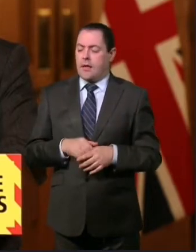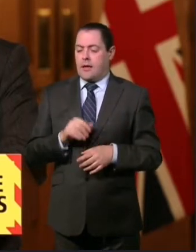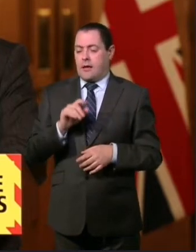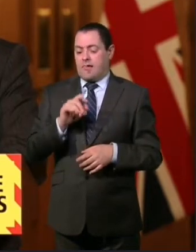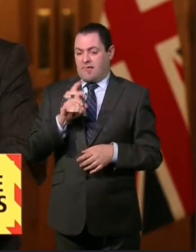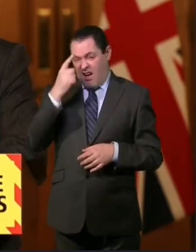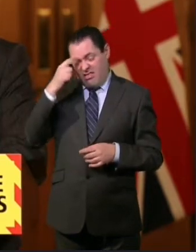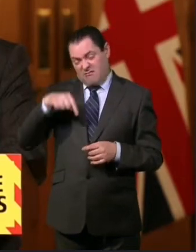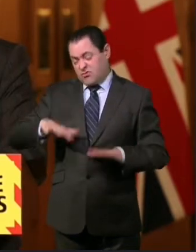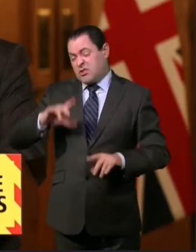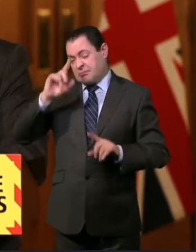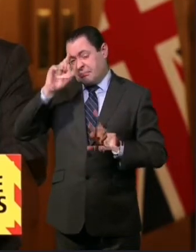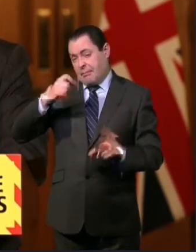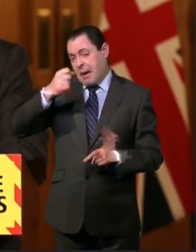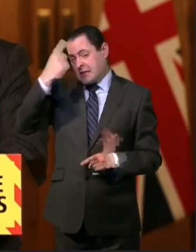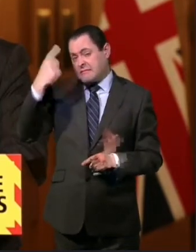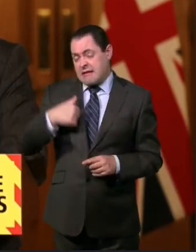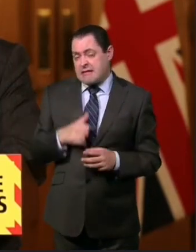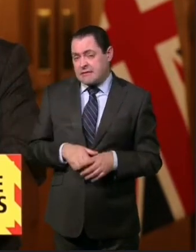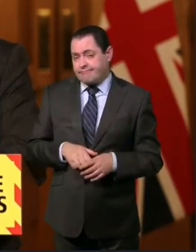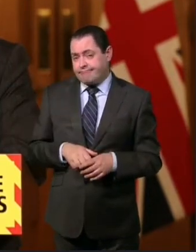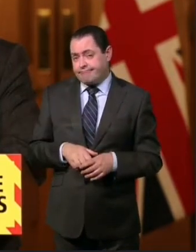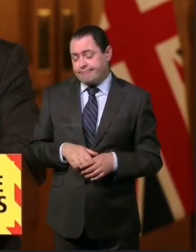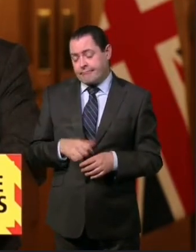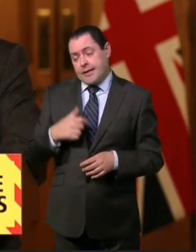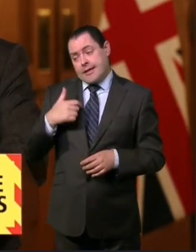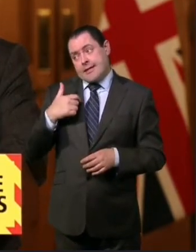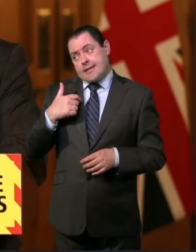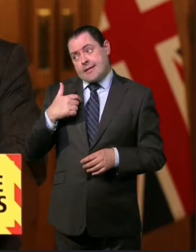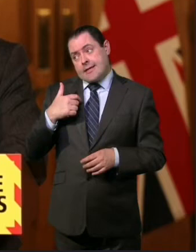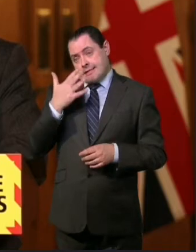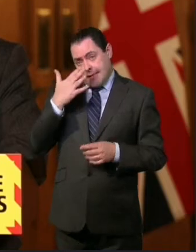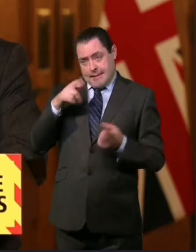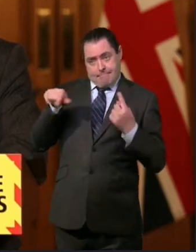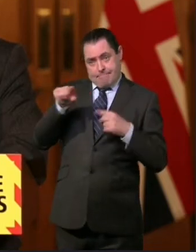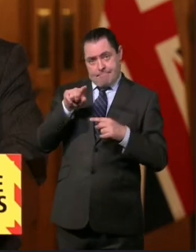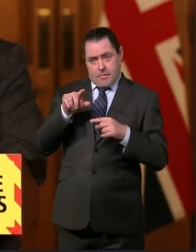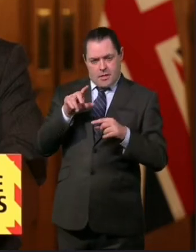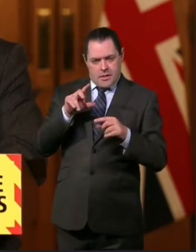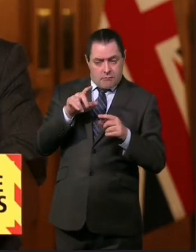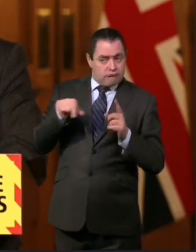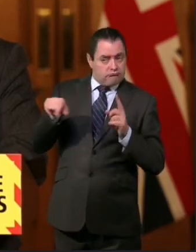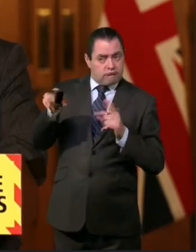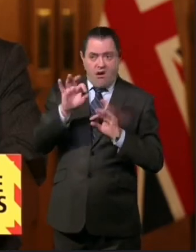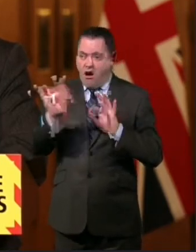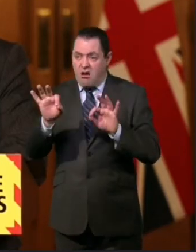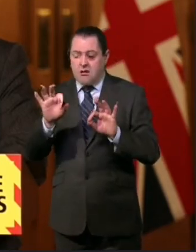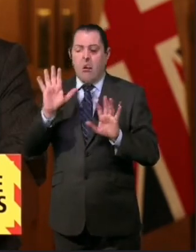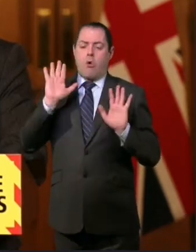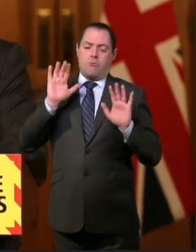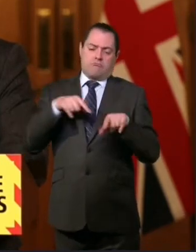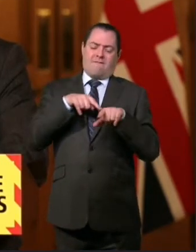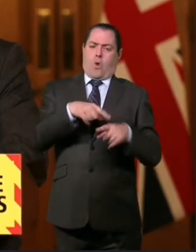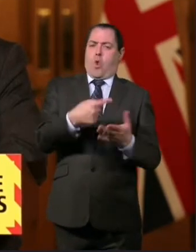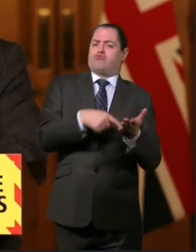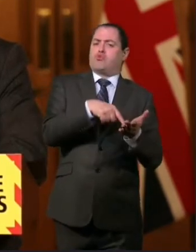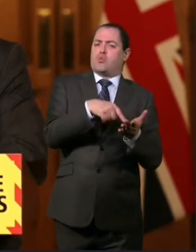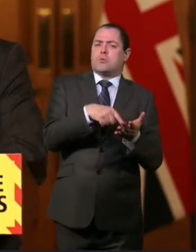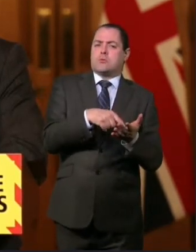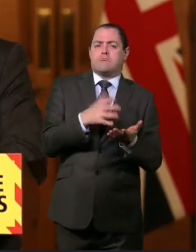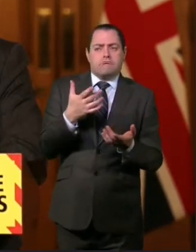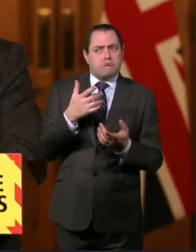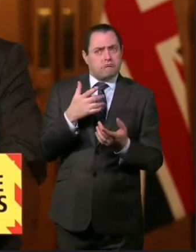they comply with the measures when it's necessary, and when we'll get it done. And as I said,